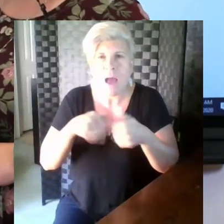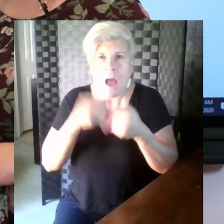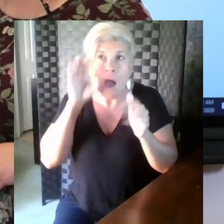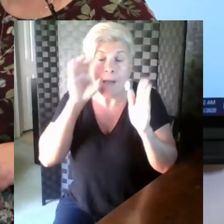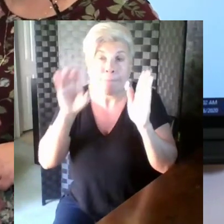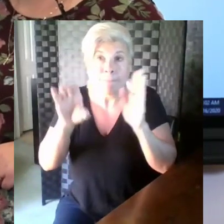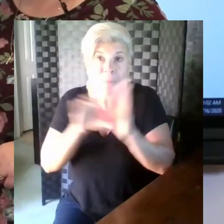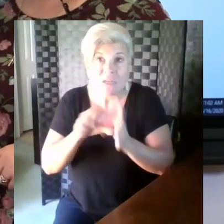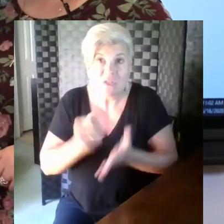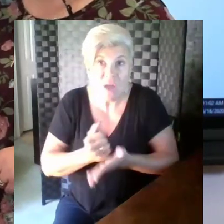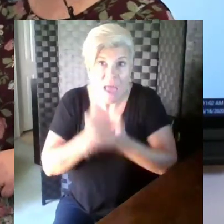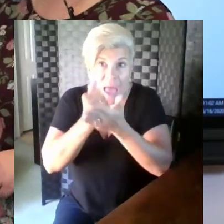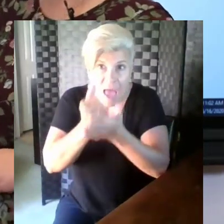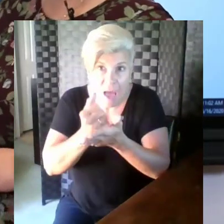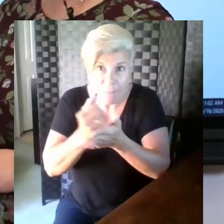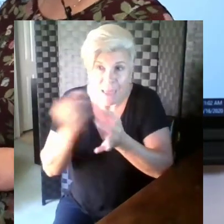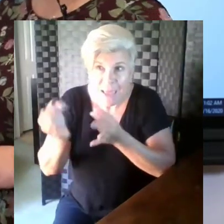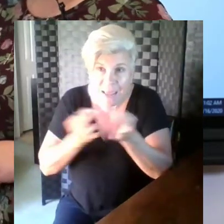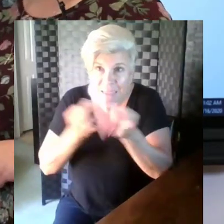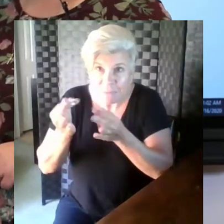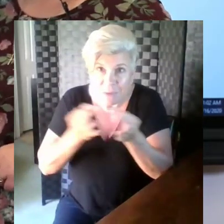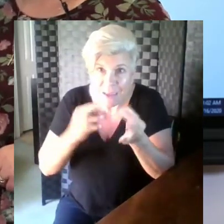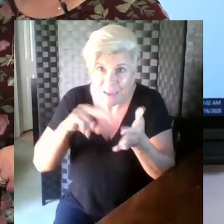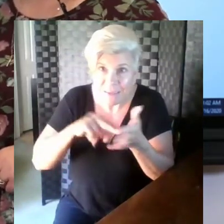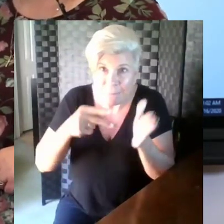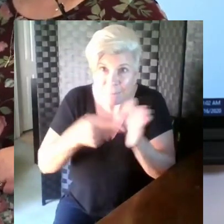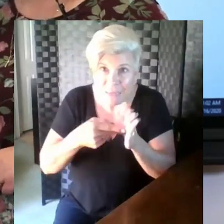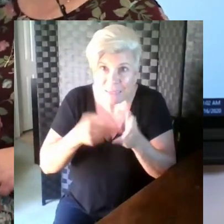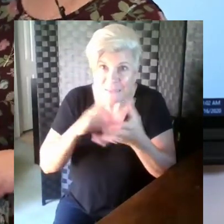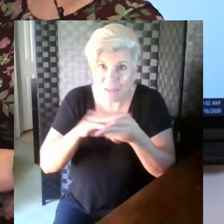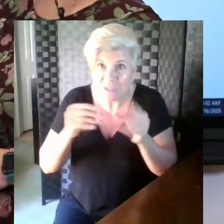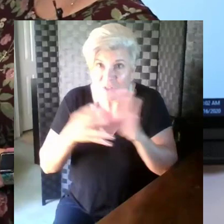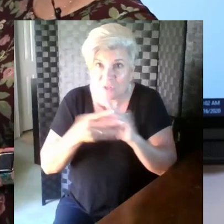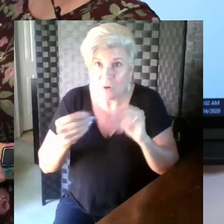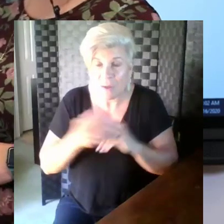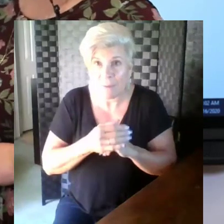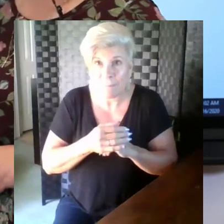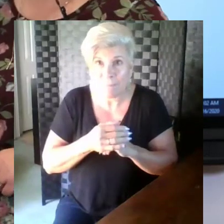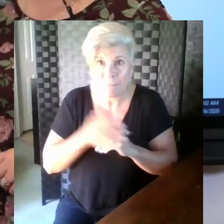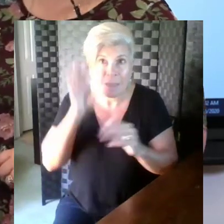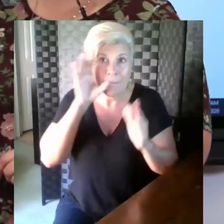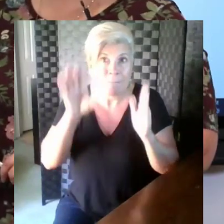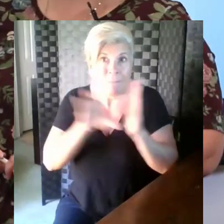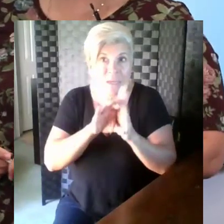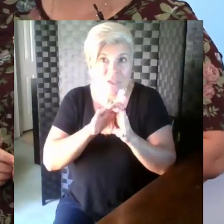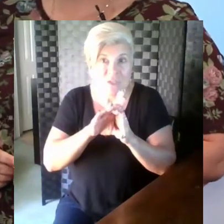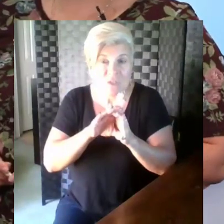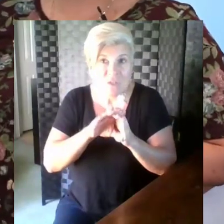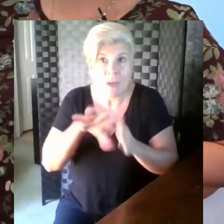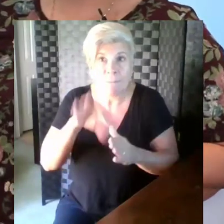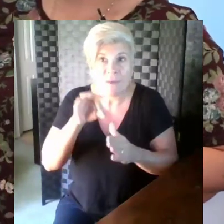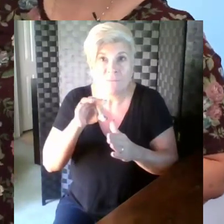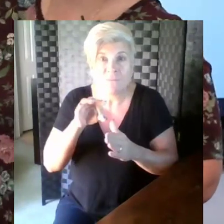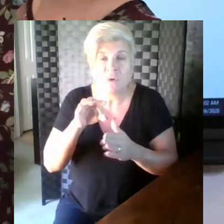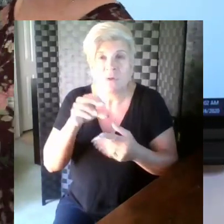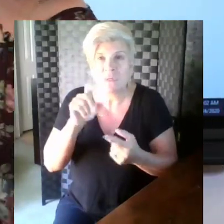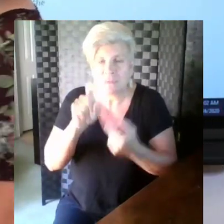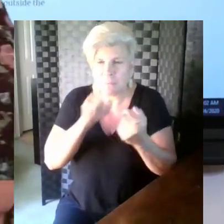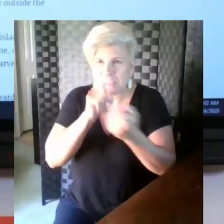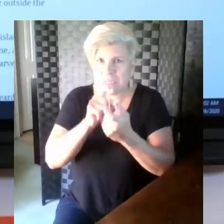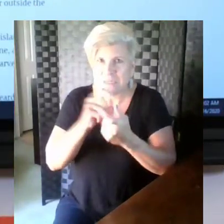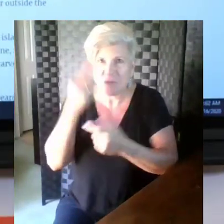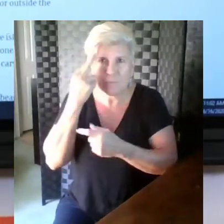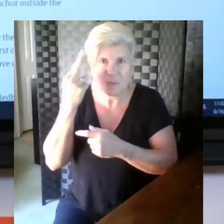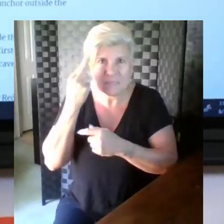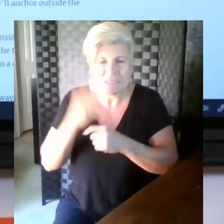a picture can help convey the meaning in the story. Pictures are chosen for very specific reasons when authors